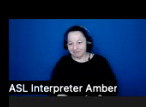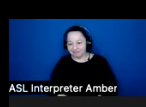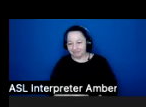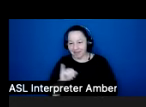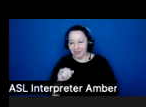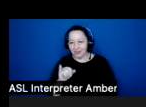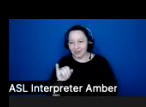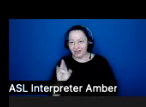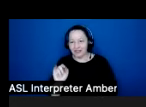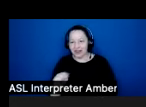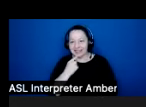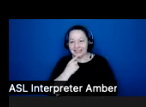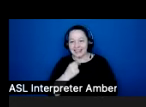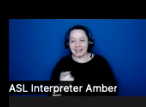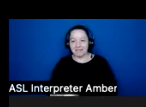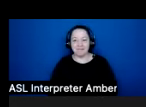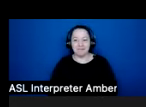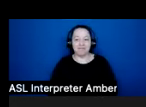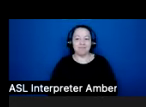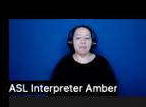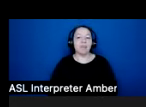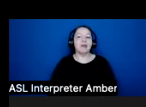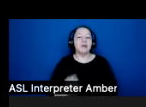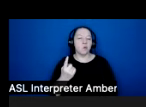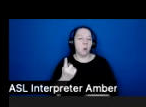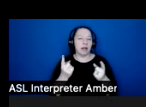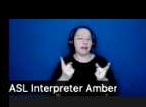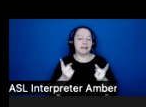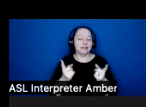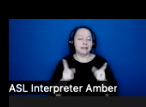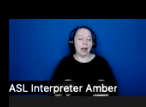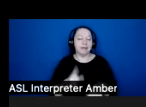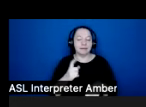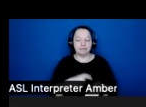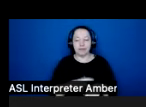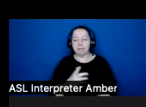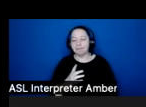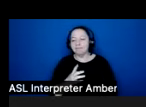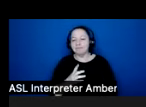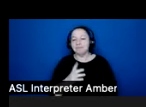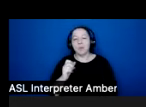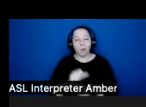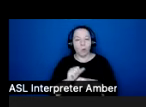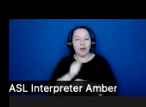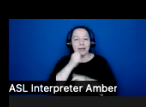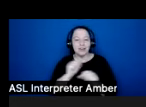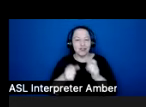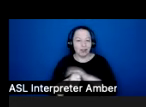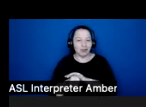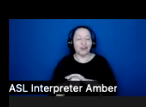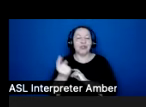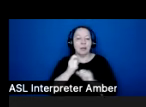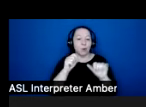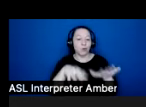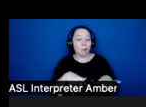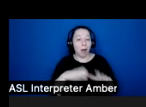I had this one, I was working in a shelter and I had somebody drop off a client and called